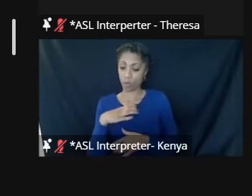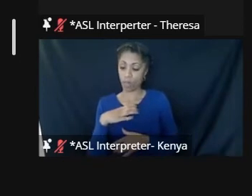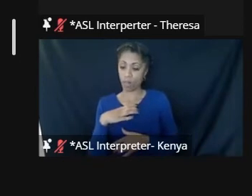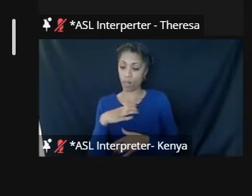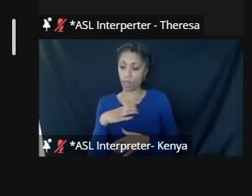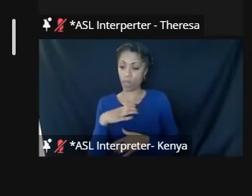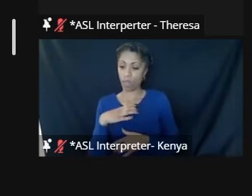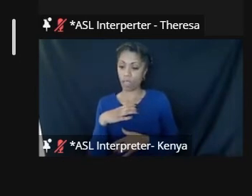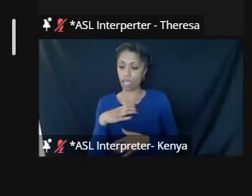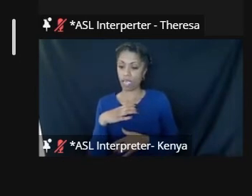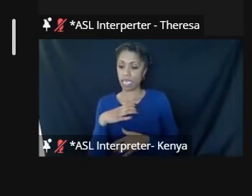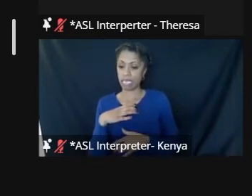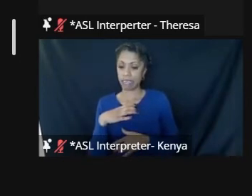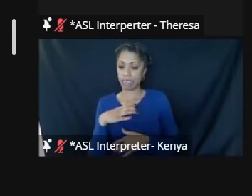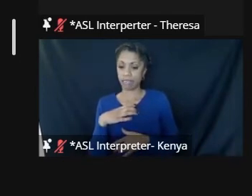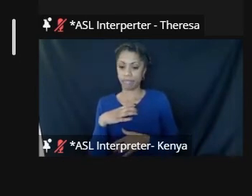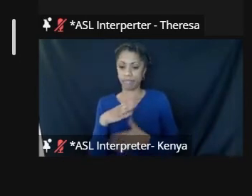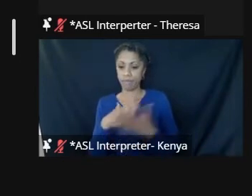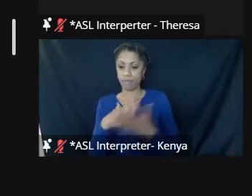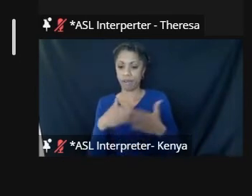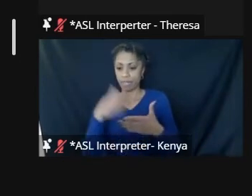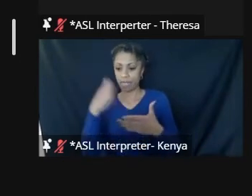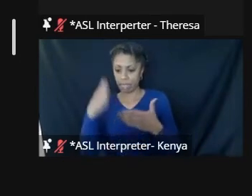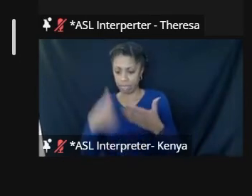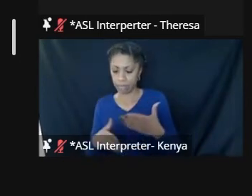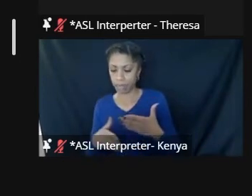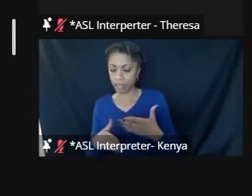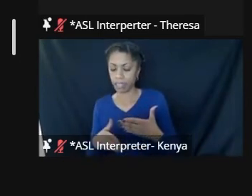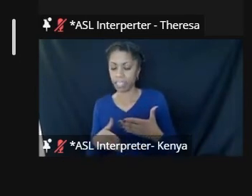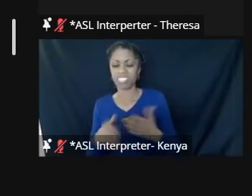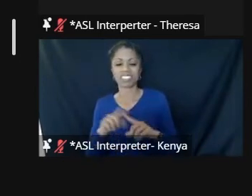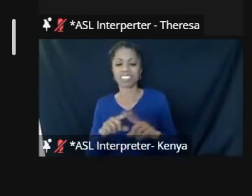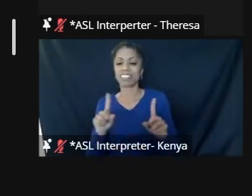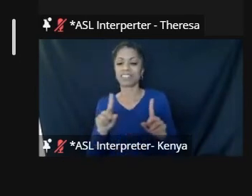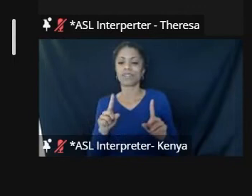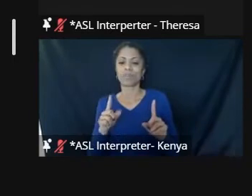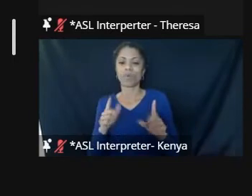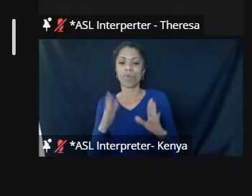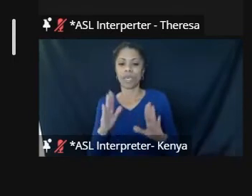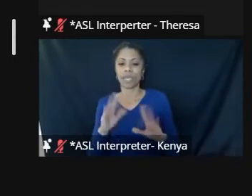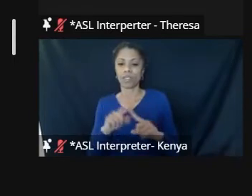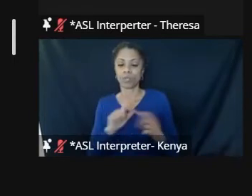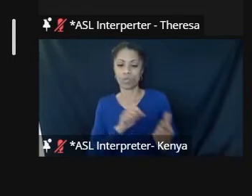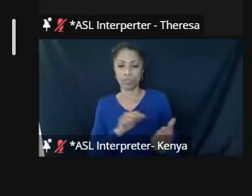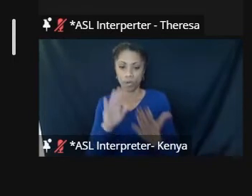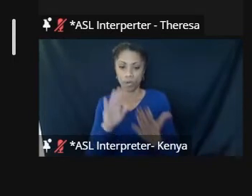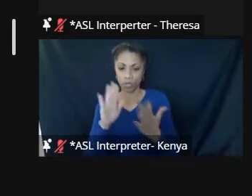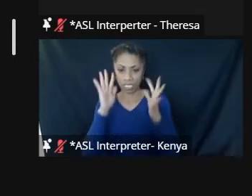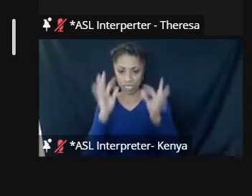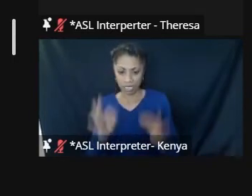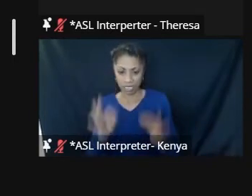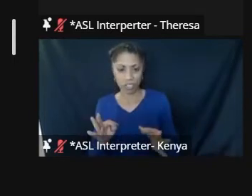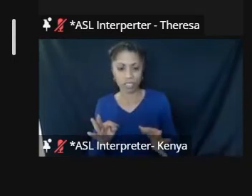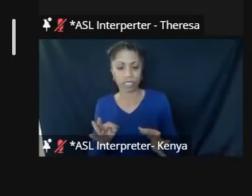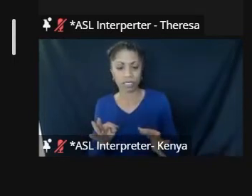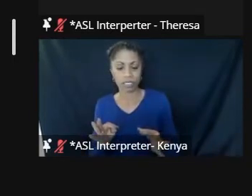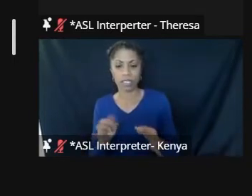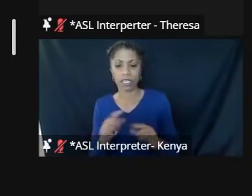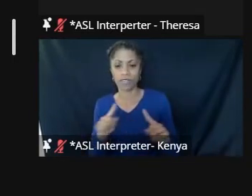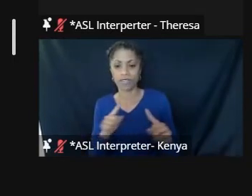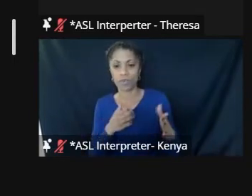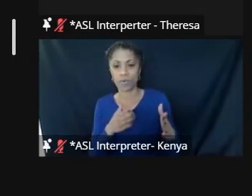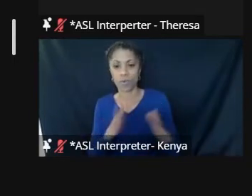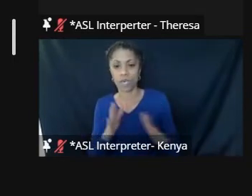part of the product. It's a different way of making decisions about assessment and accountability policy. It's a different way of creating